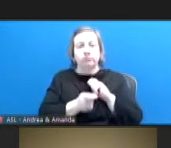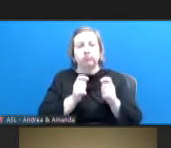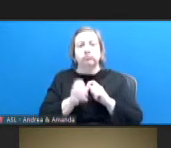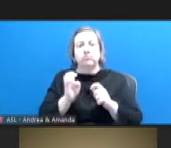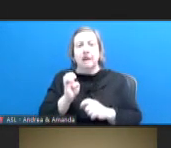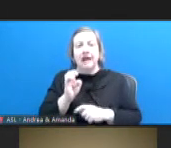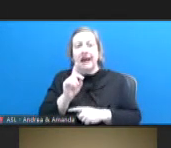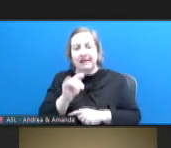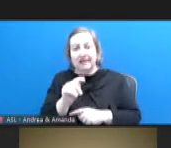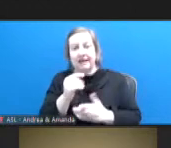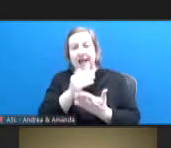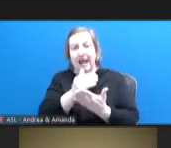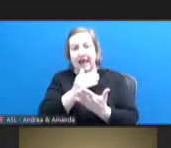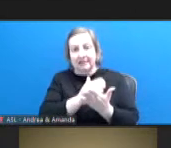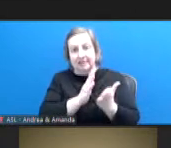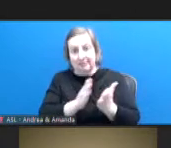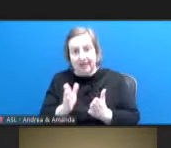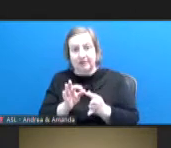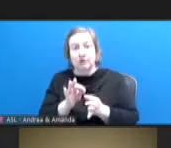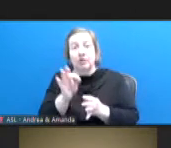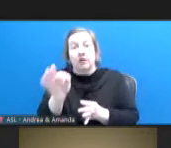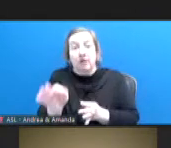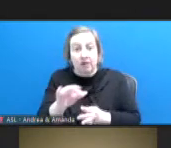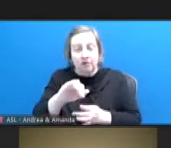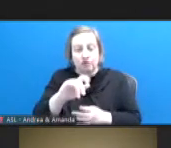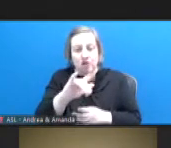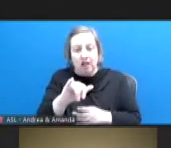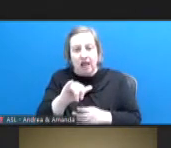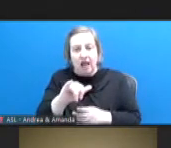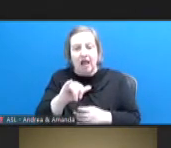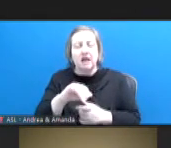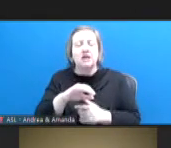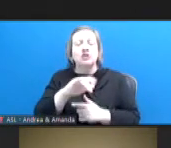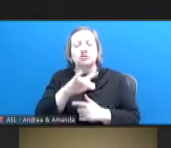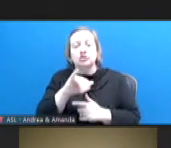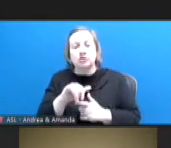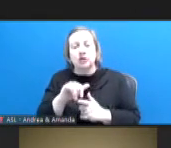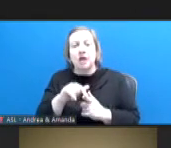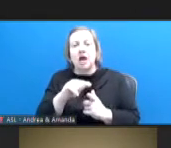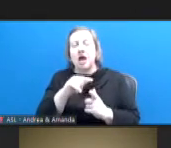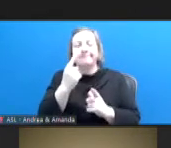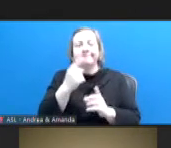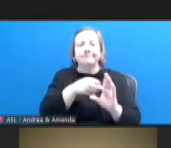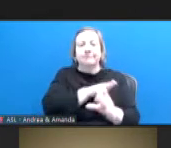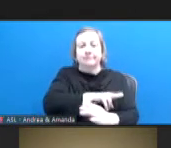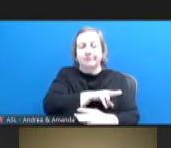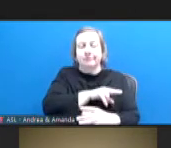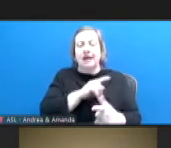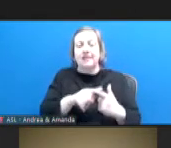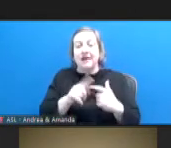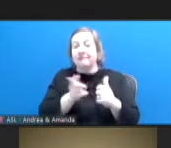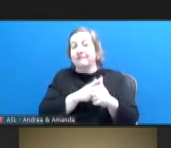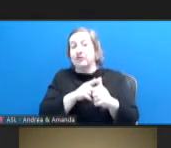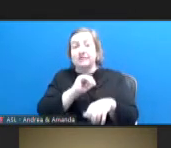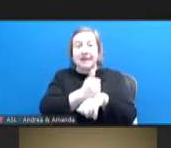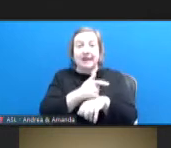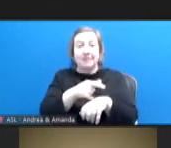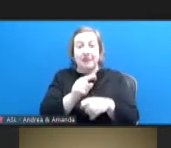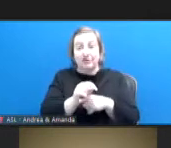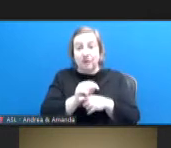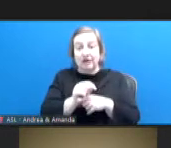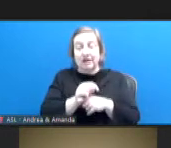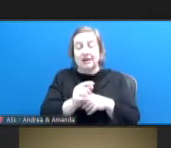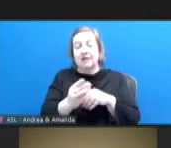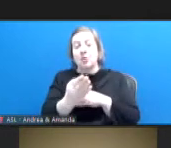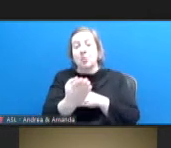lesson plans, and it got bumped to July. Then in July, the RRT resigned, and the original setup for that training was that the morning